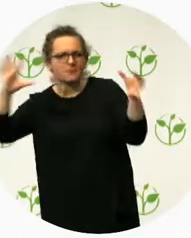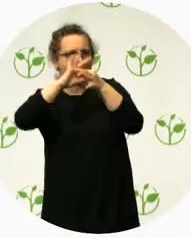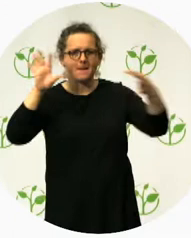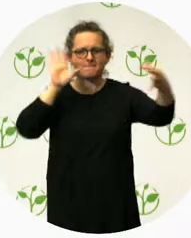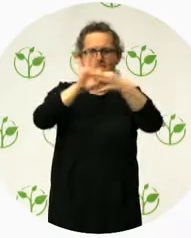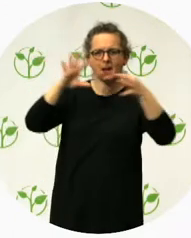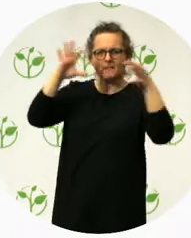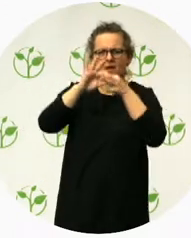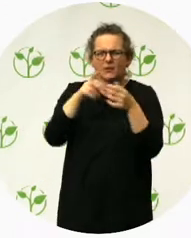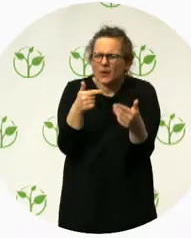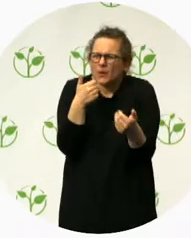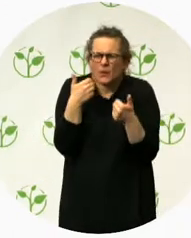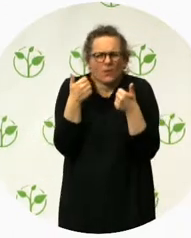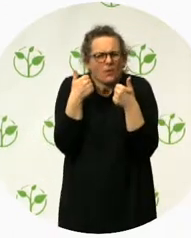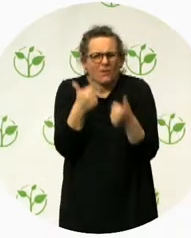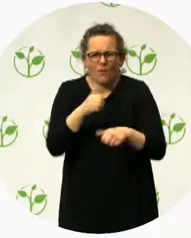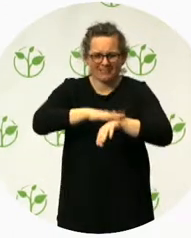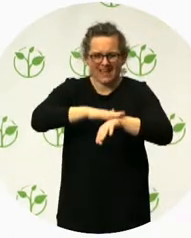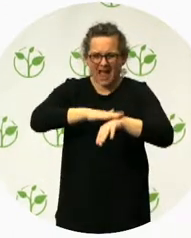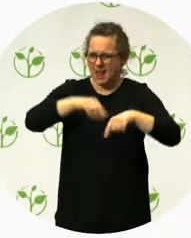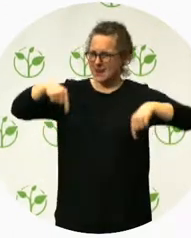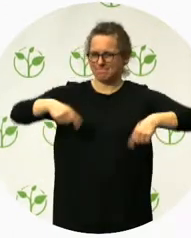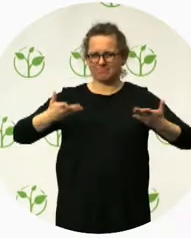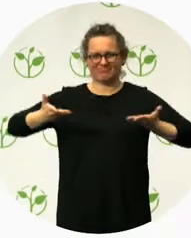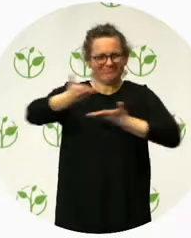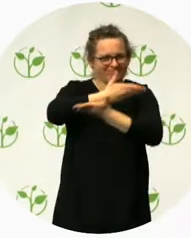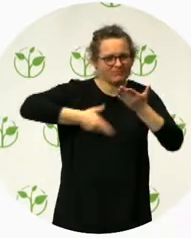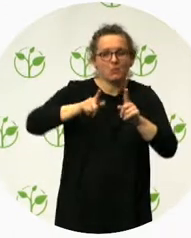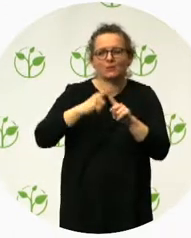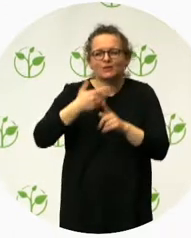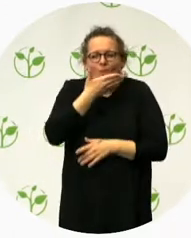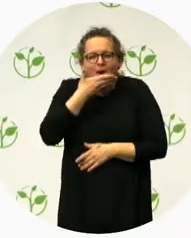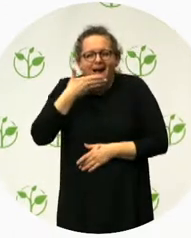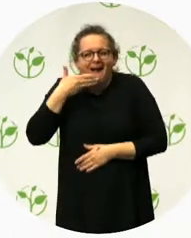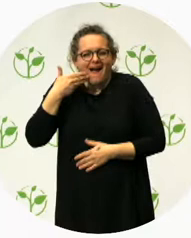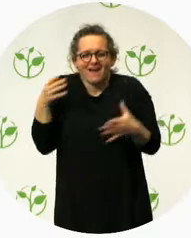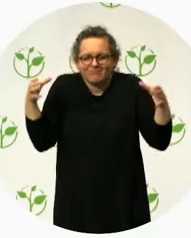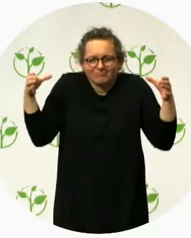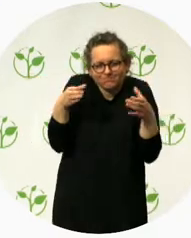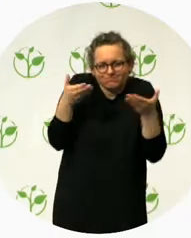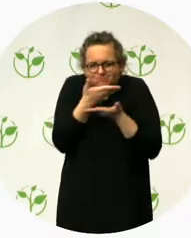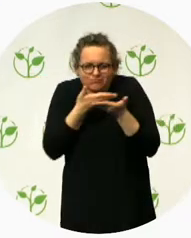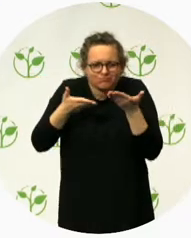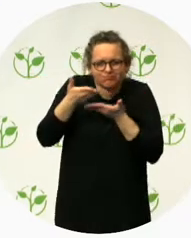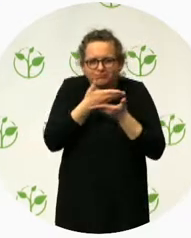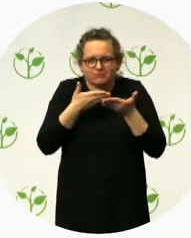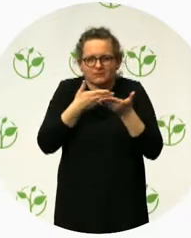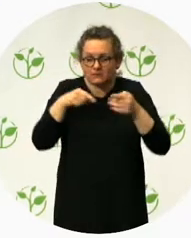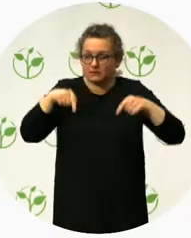practices are discussed and shared, this conference is a firm step towards a